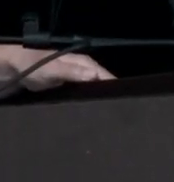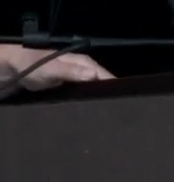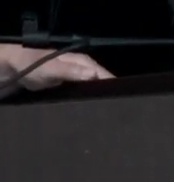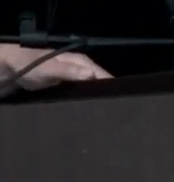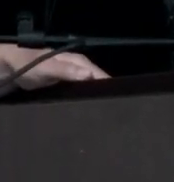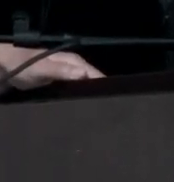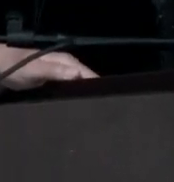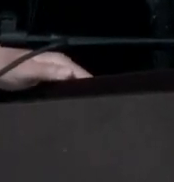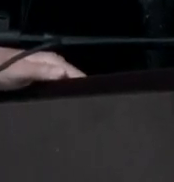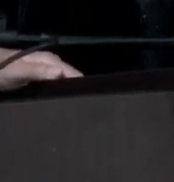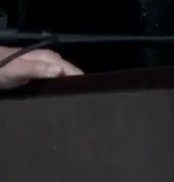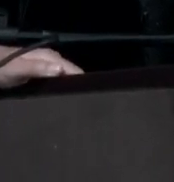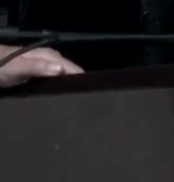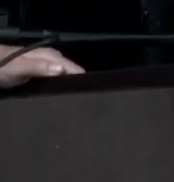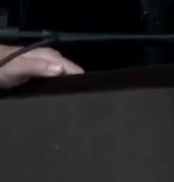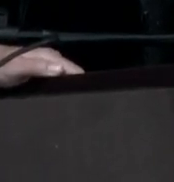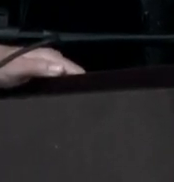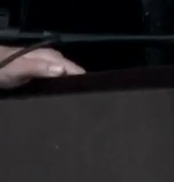Good afternoon.